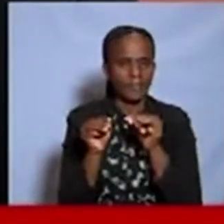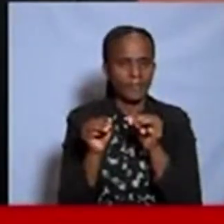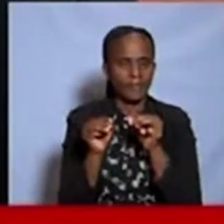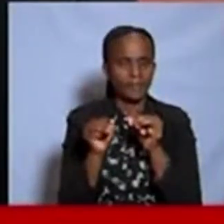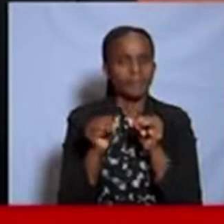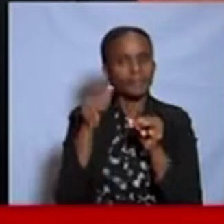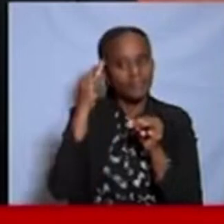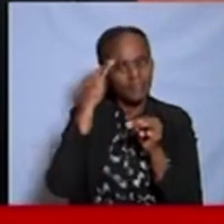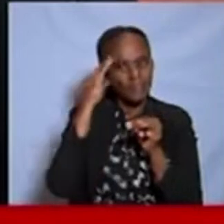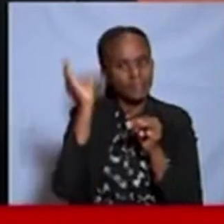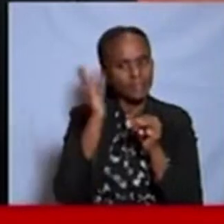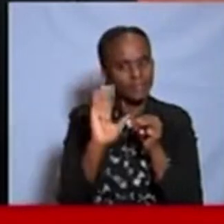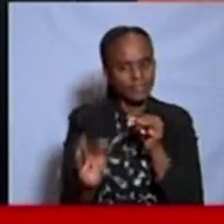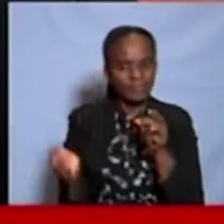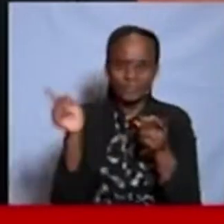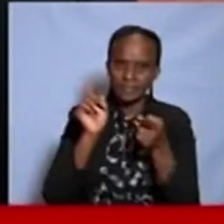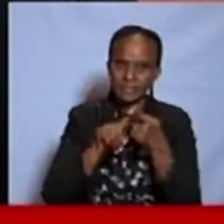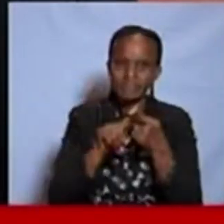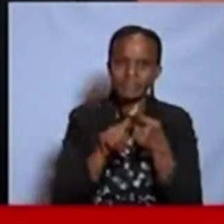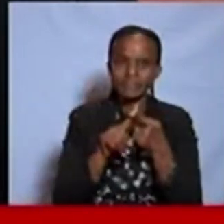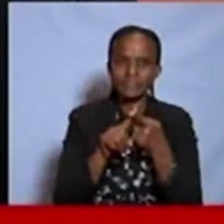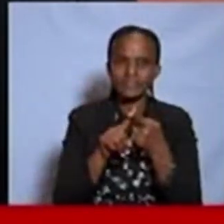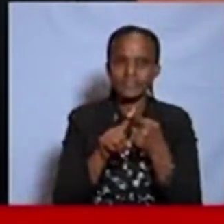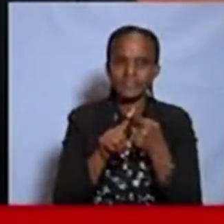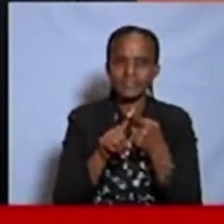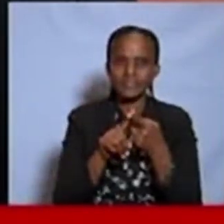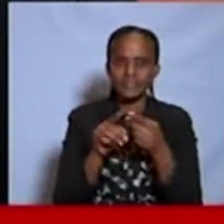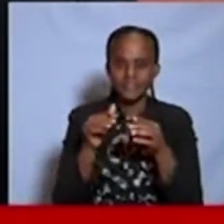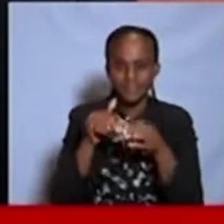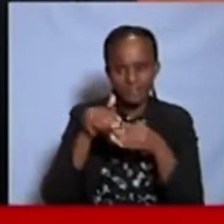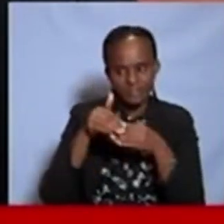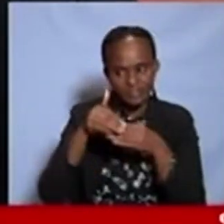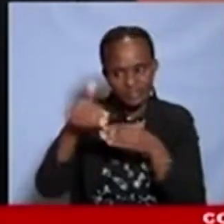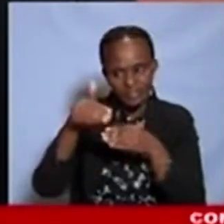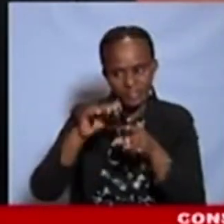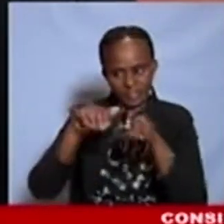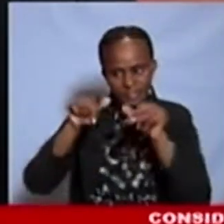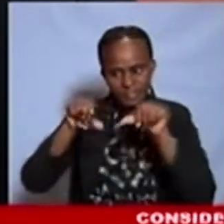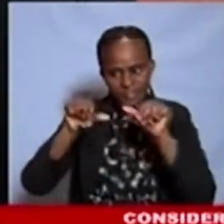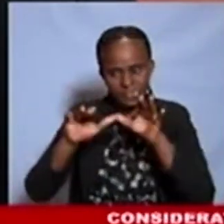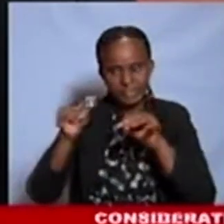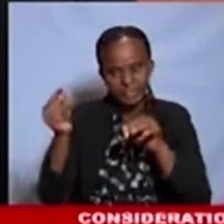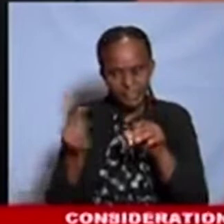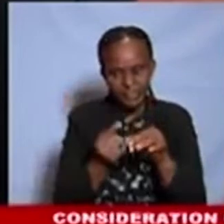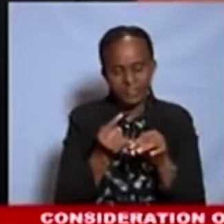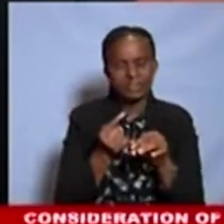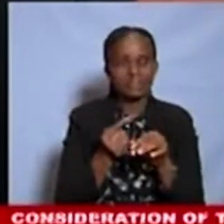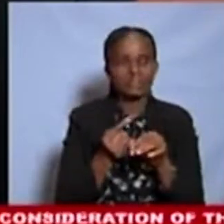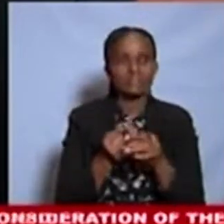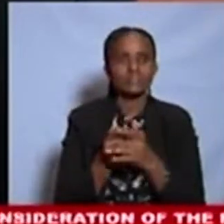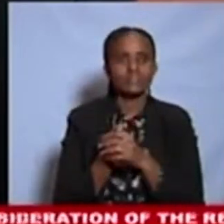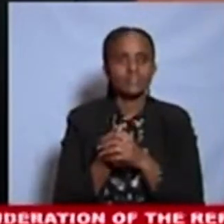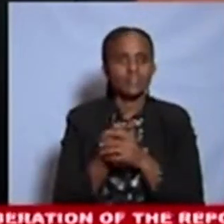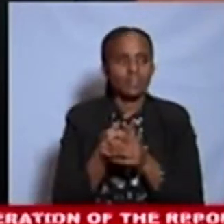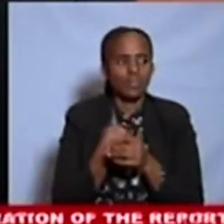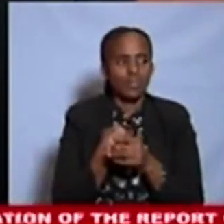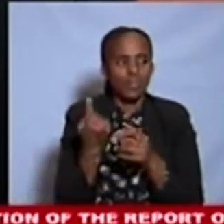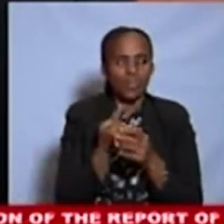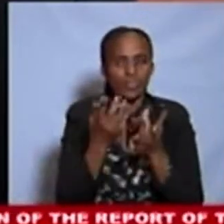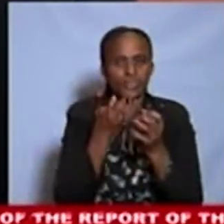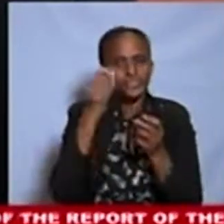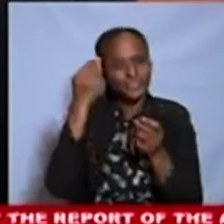never knew until the external auditors came. I would want to find